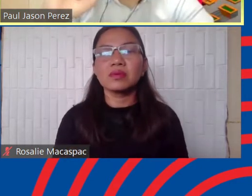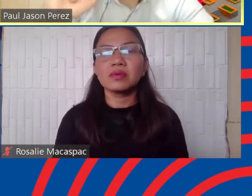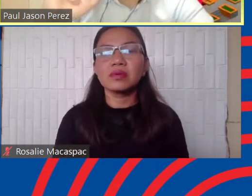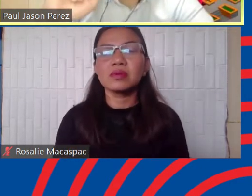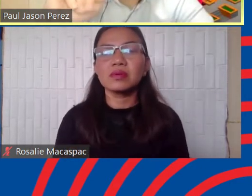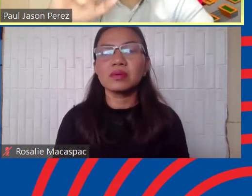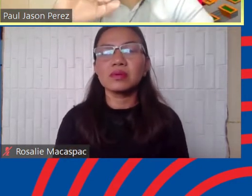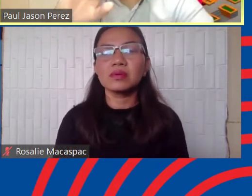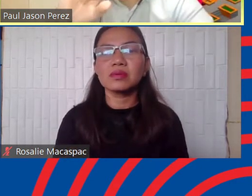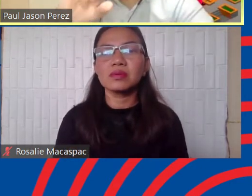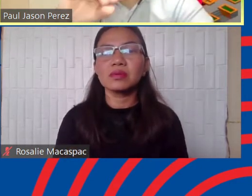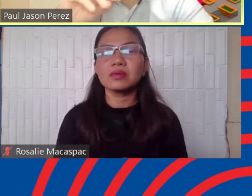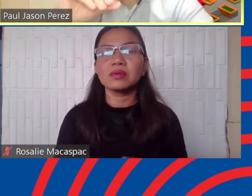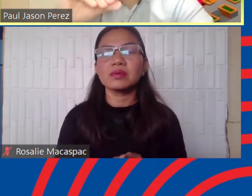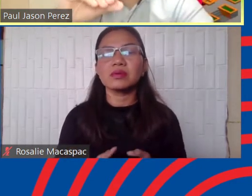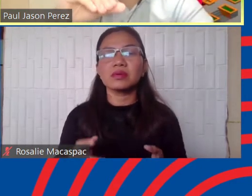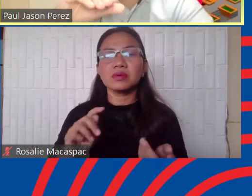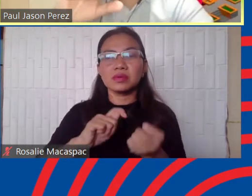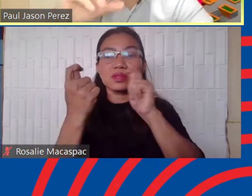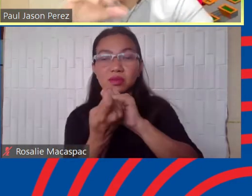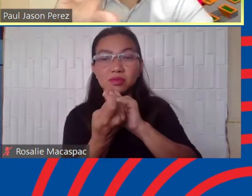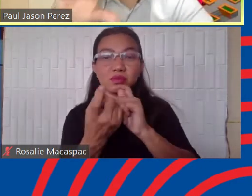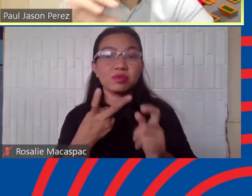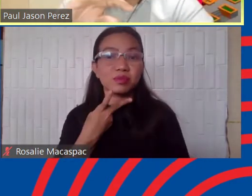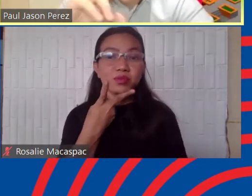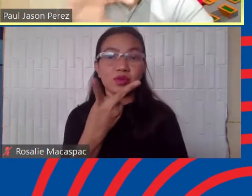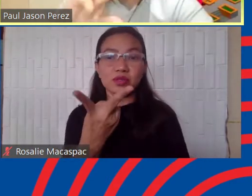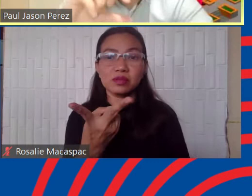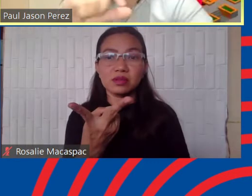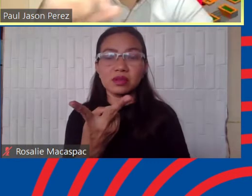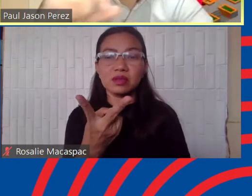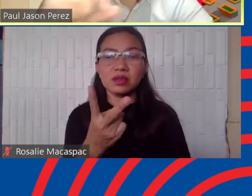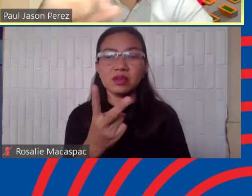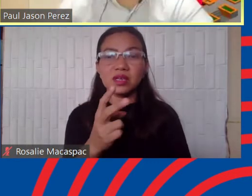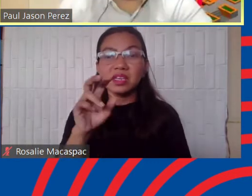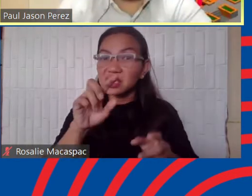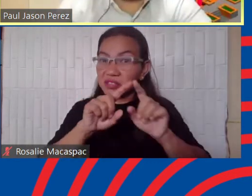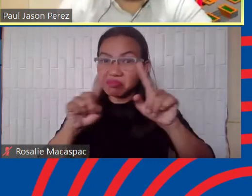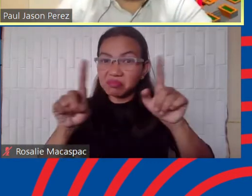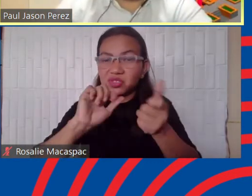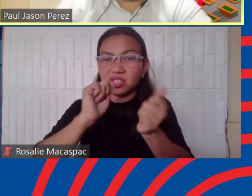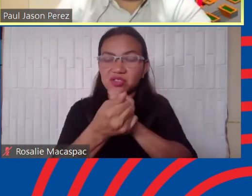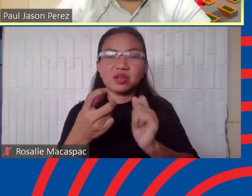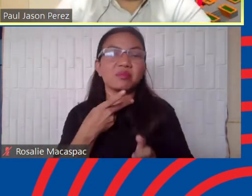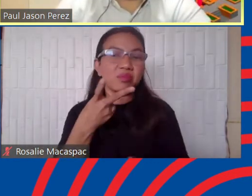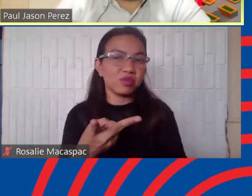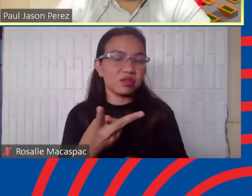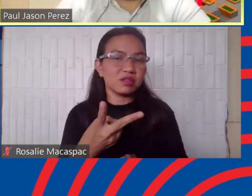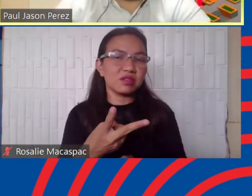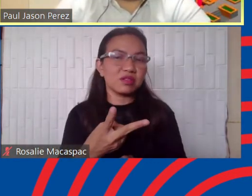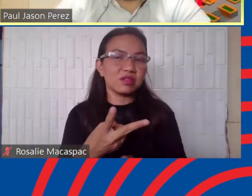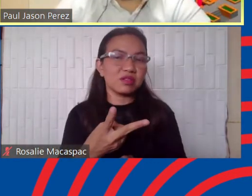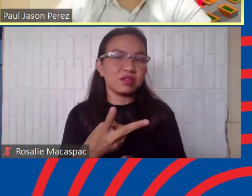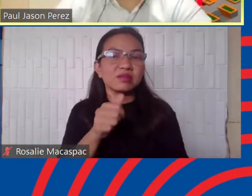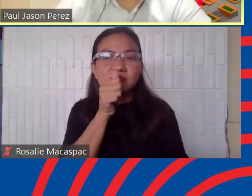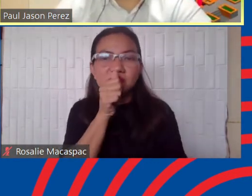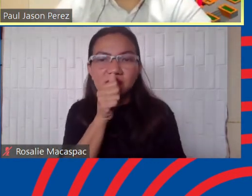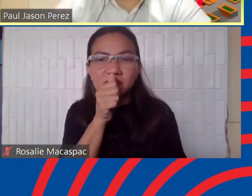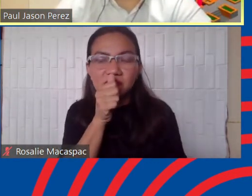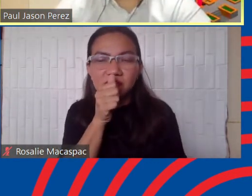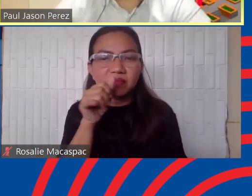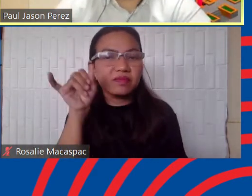ano yun, transform yung voice, di ba? Yung kailangan ibahin yung boses. The identified data in